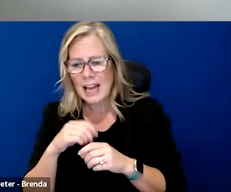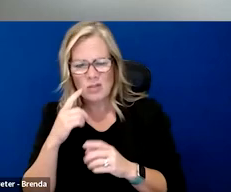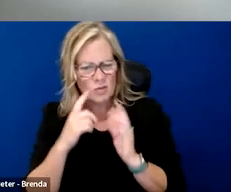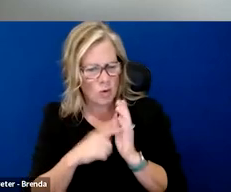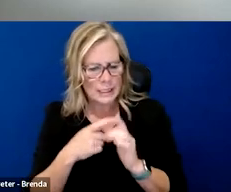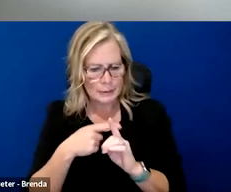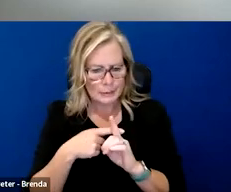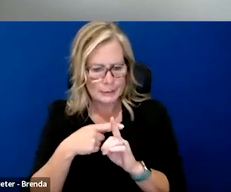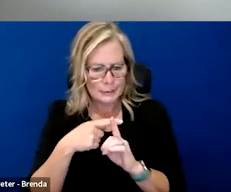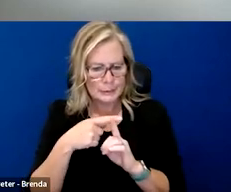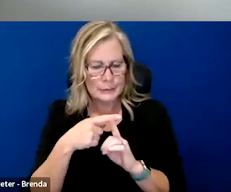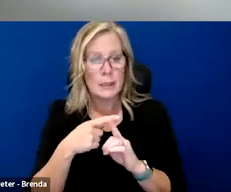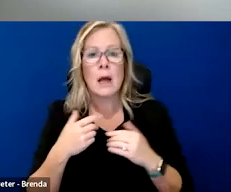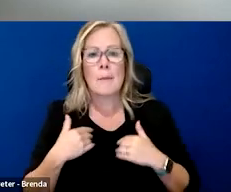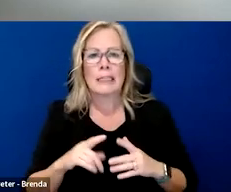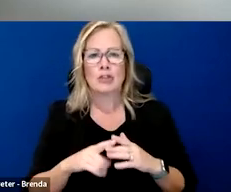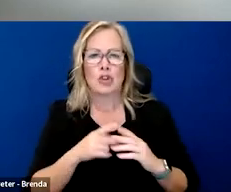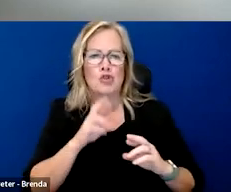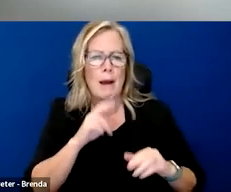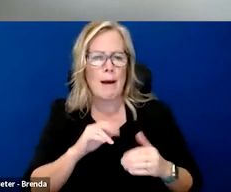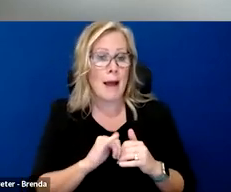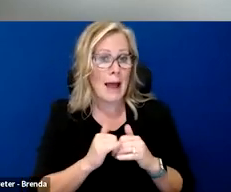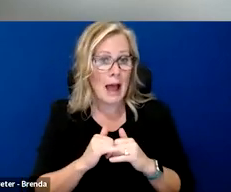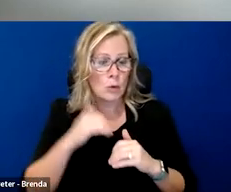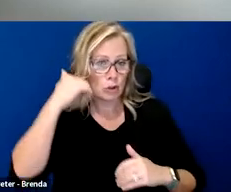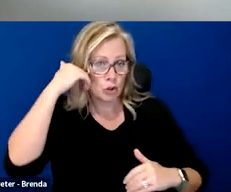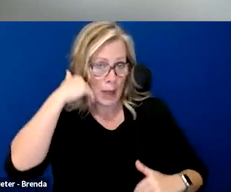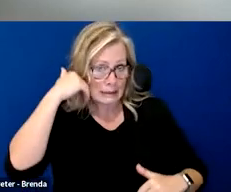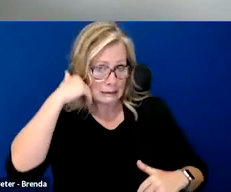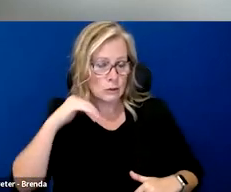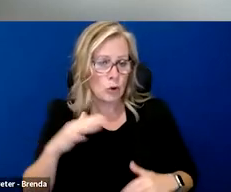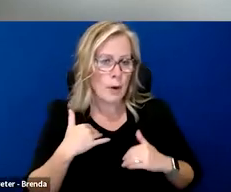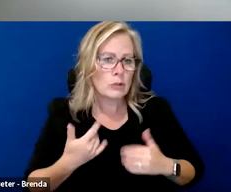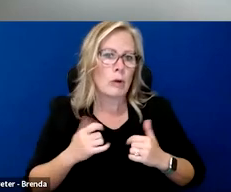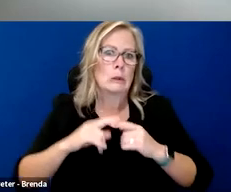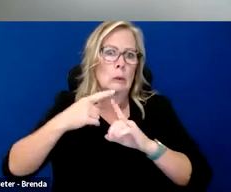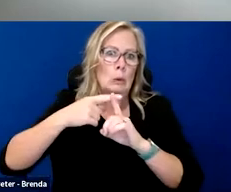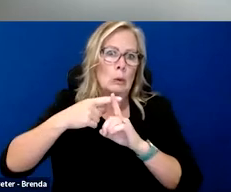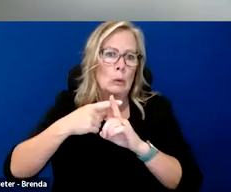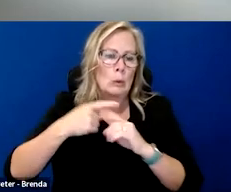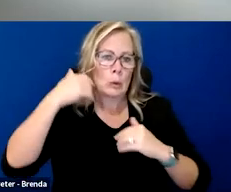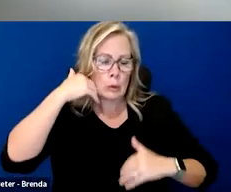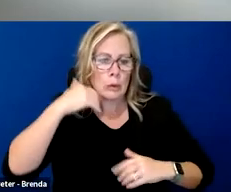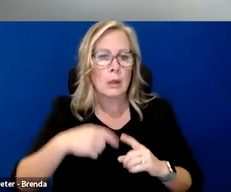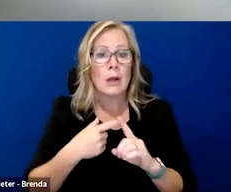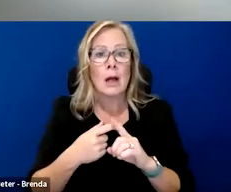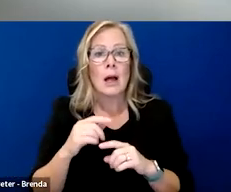beginning to sweat is one of the ways that we cool off, evaporation. As well as that, the blood vessels at the level of our